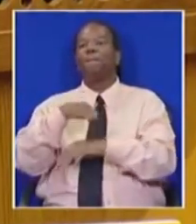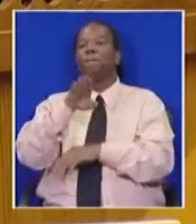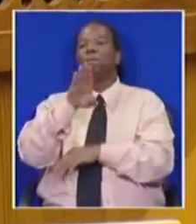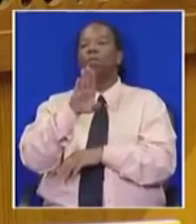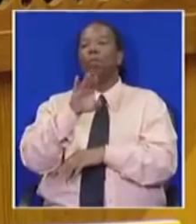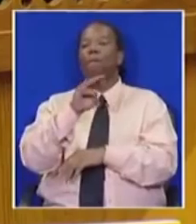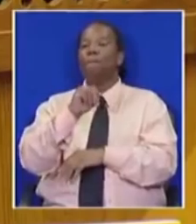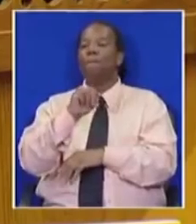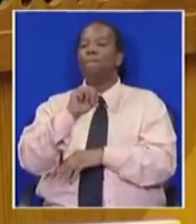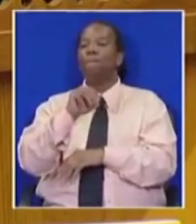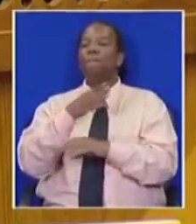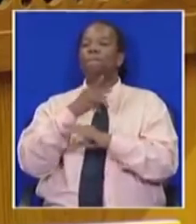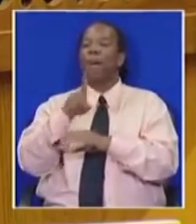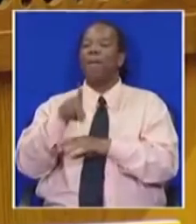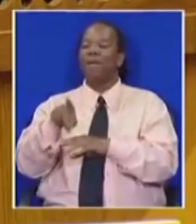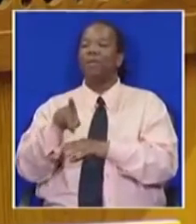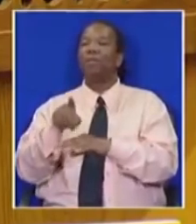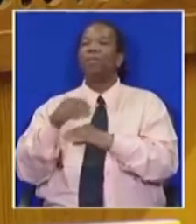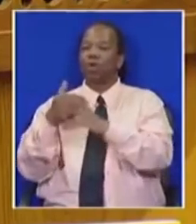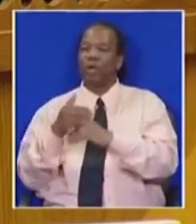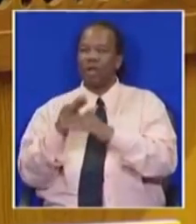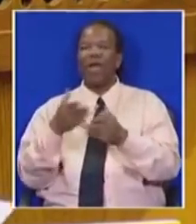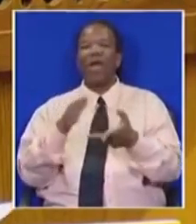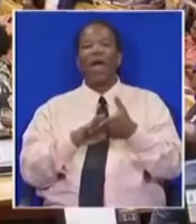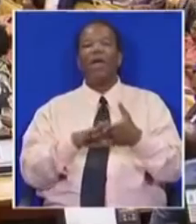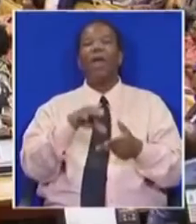Mkhwebane, and also the head of the NPA, Shaun Abraham.